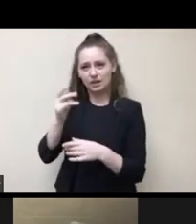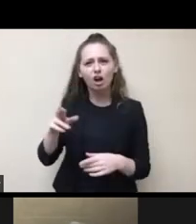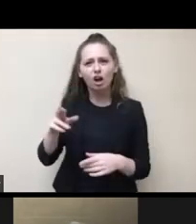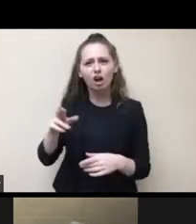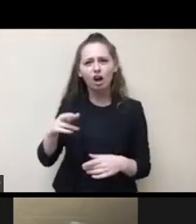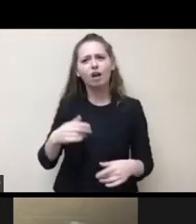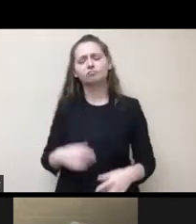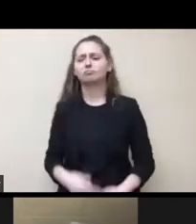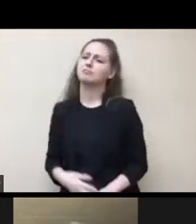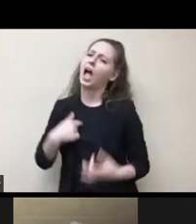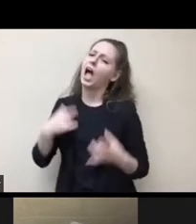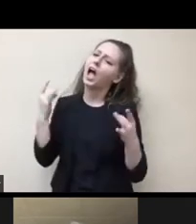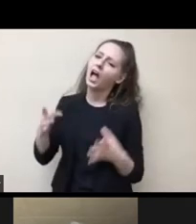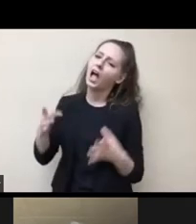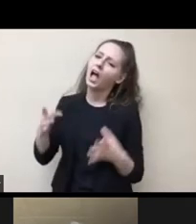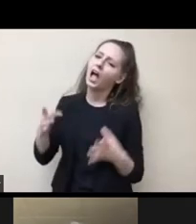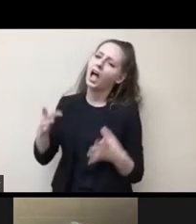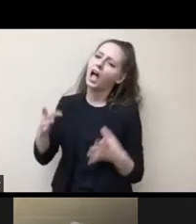if it's for tennis.